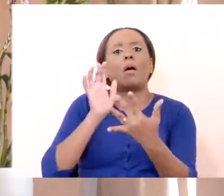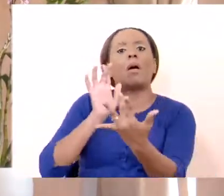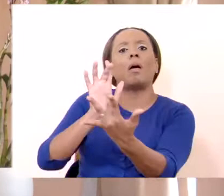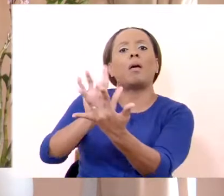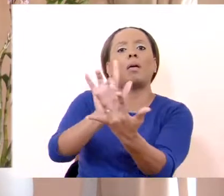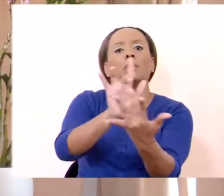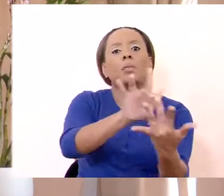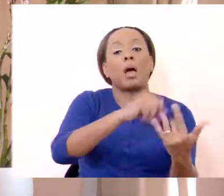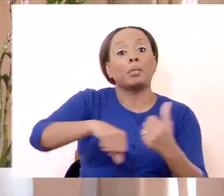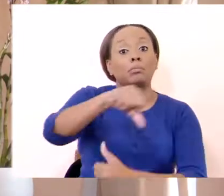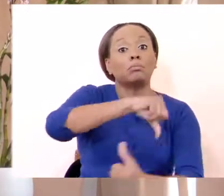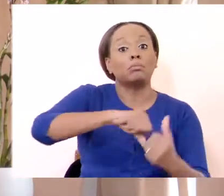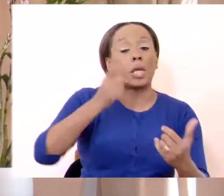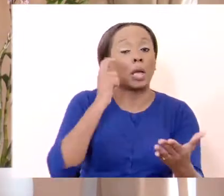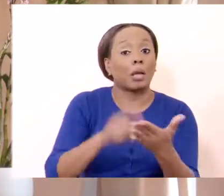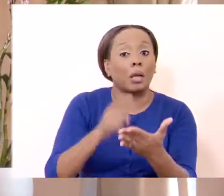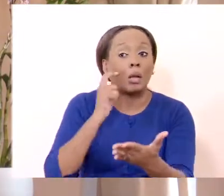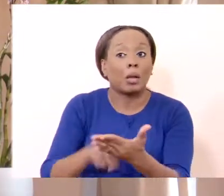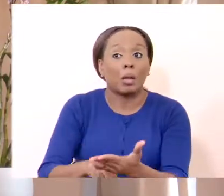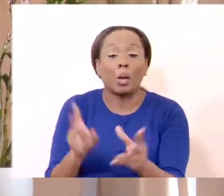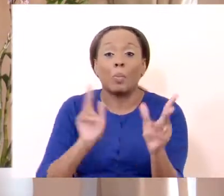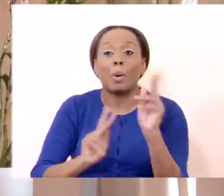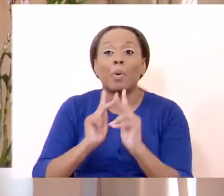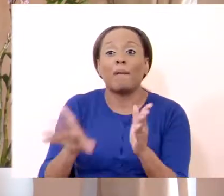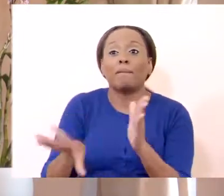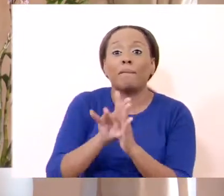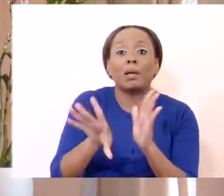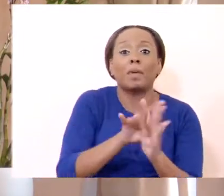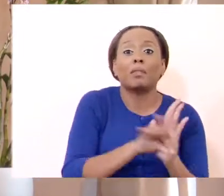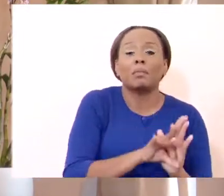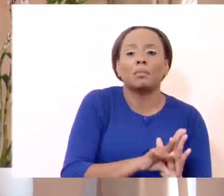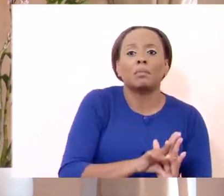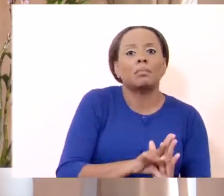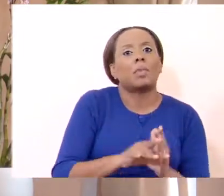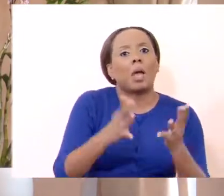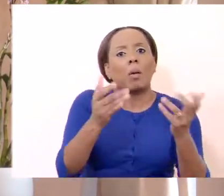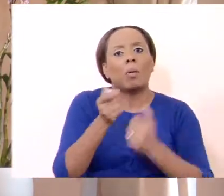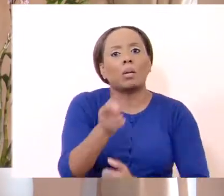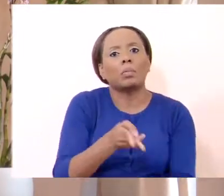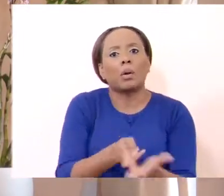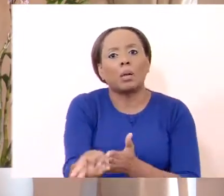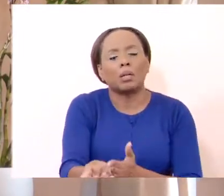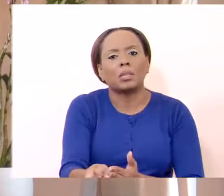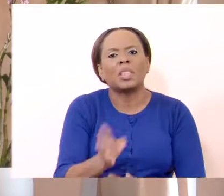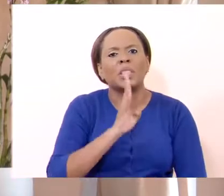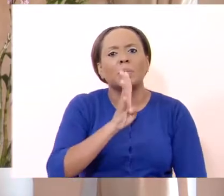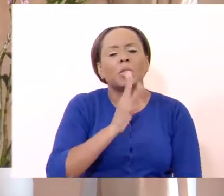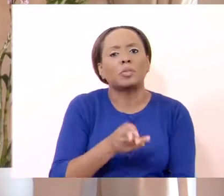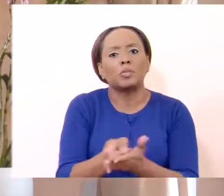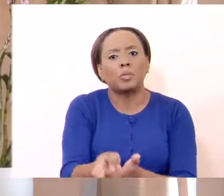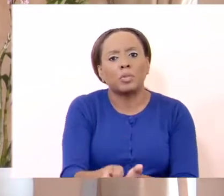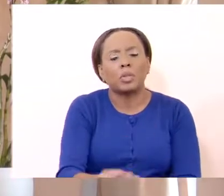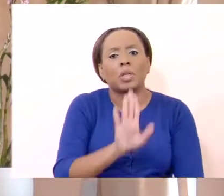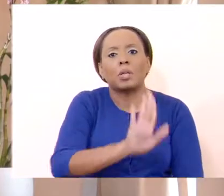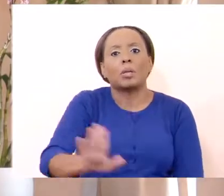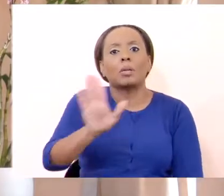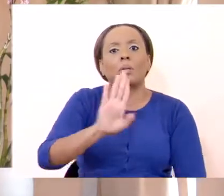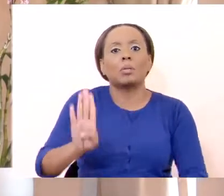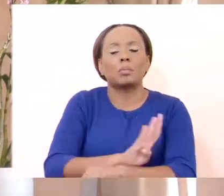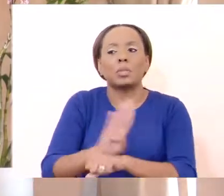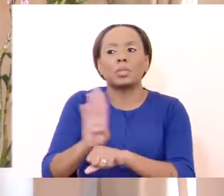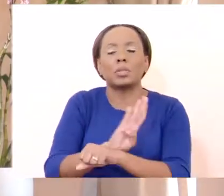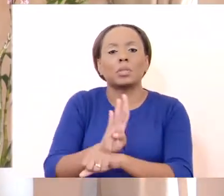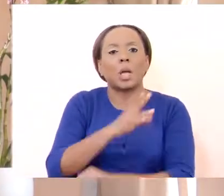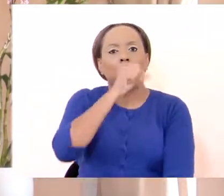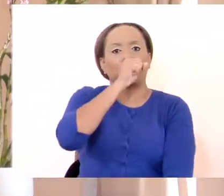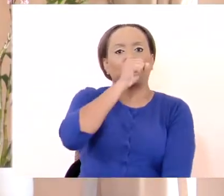asking the public to help each other and us by telling us the truth. Your business remains confidential